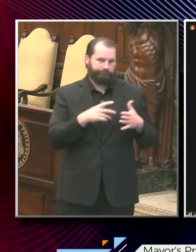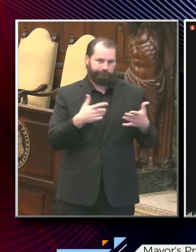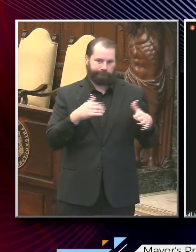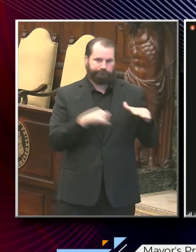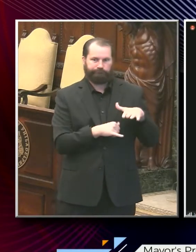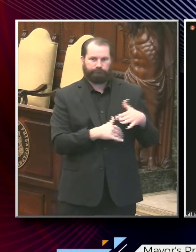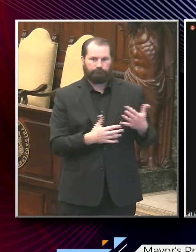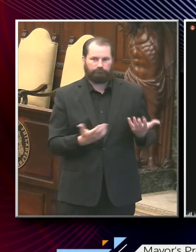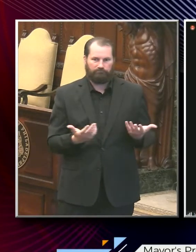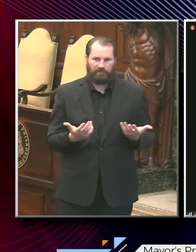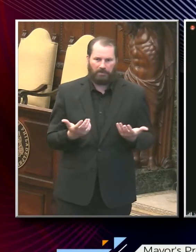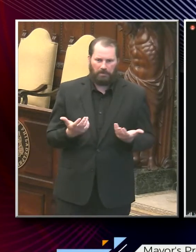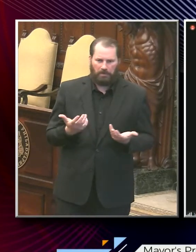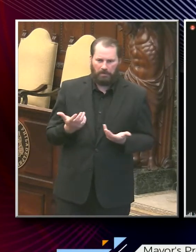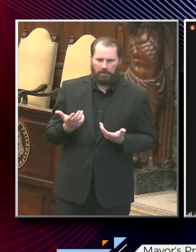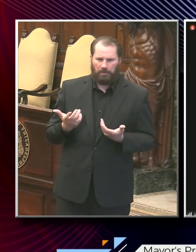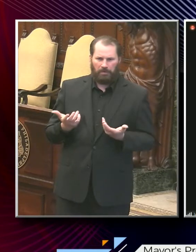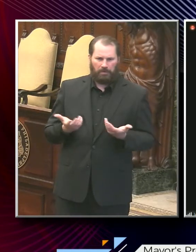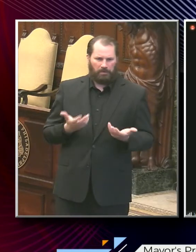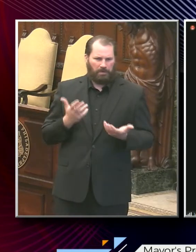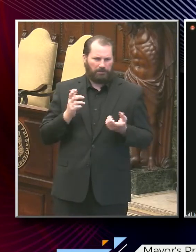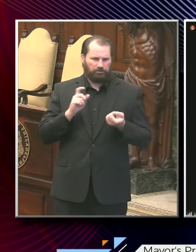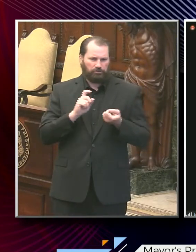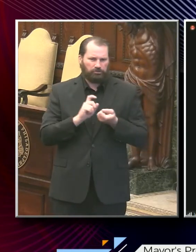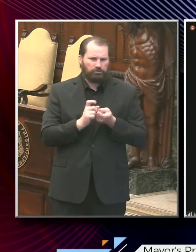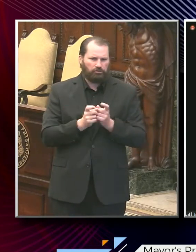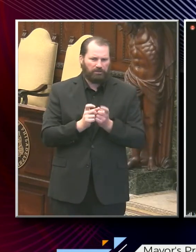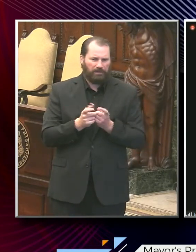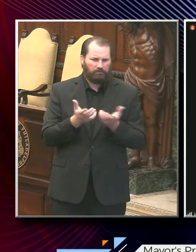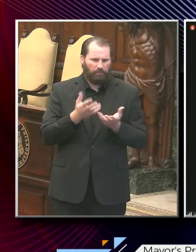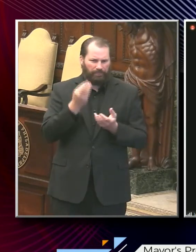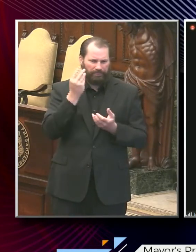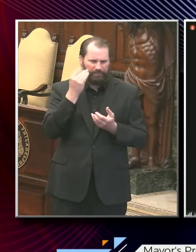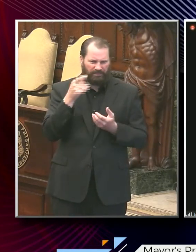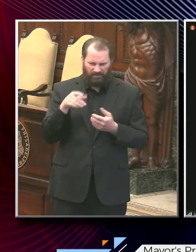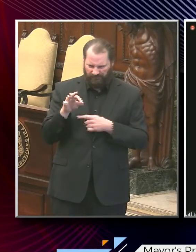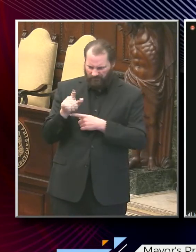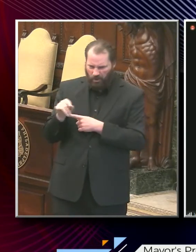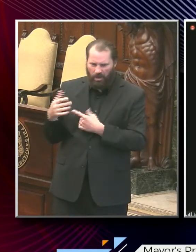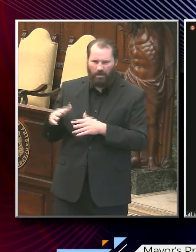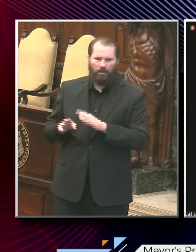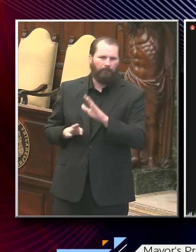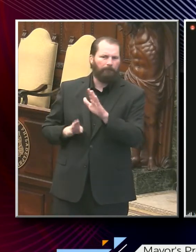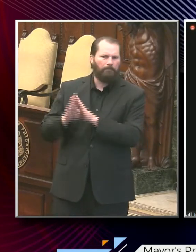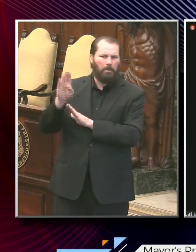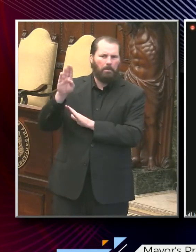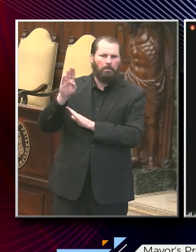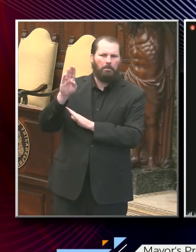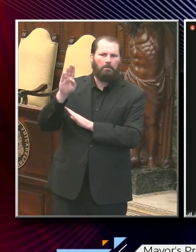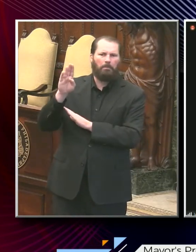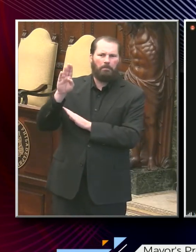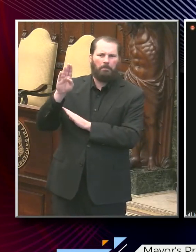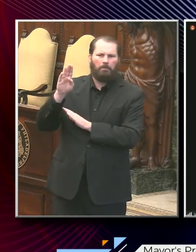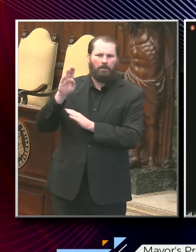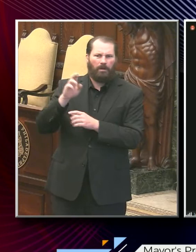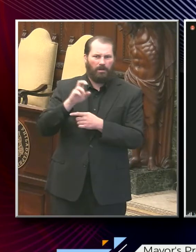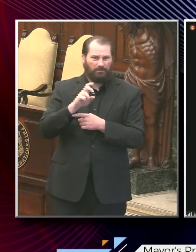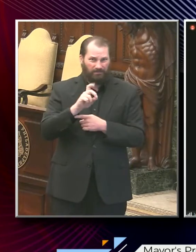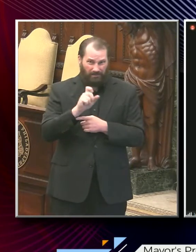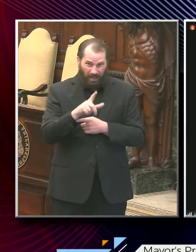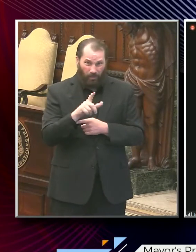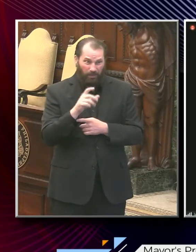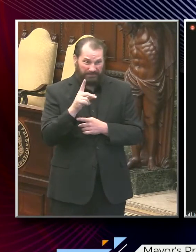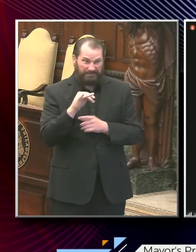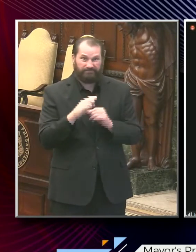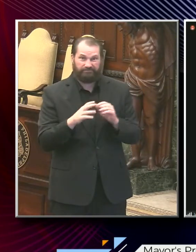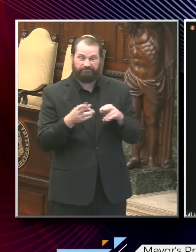these tremendous spikes in Florida, and even a few cases really going up now in Delaware, which also took a more